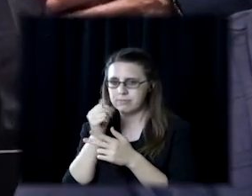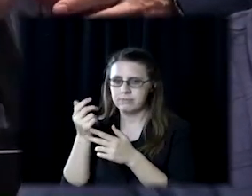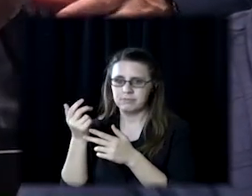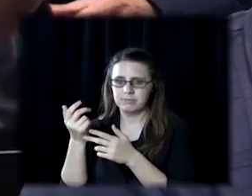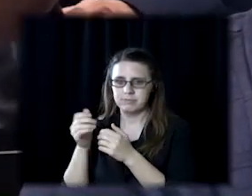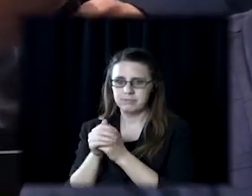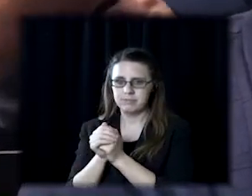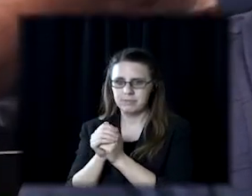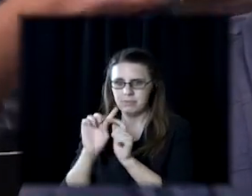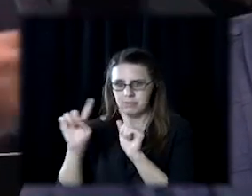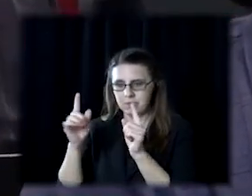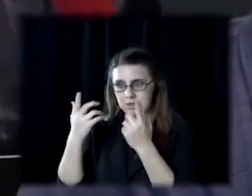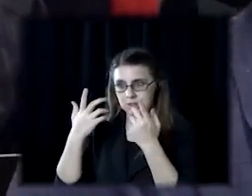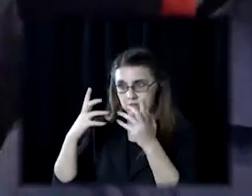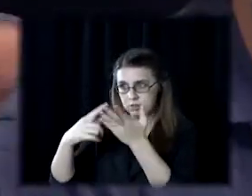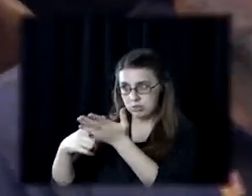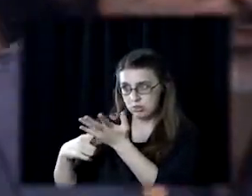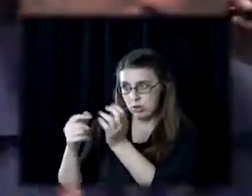Commonwealth?